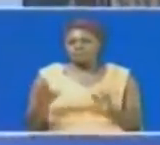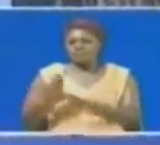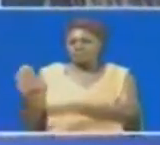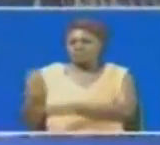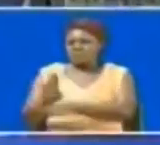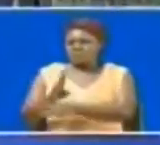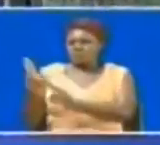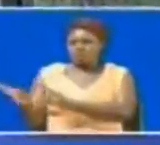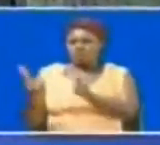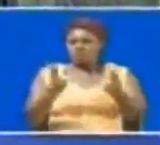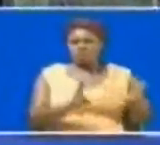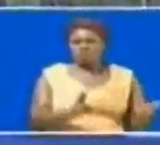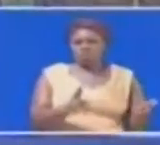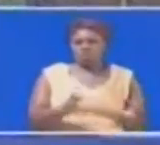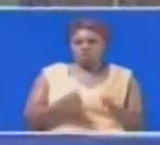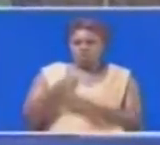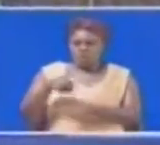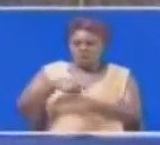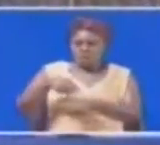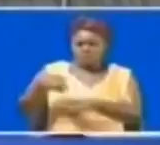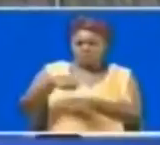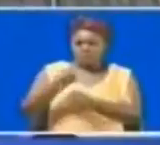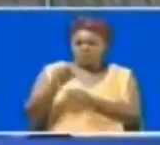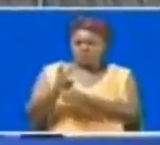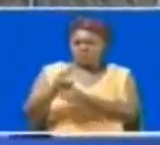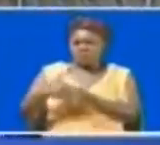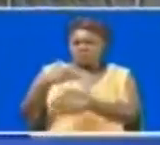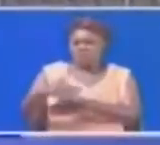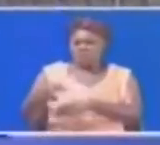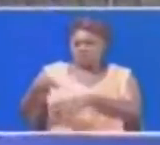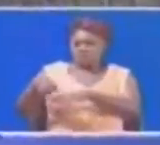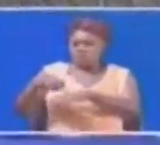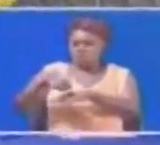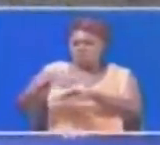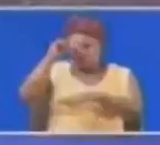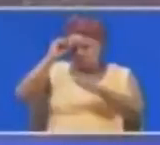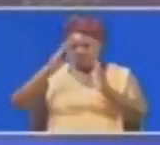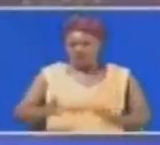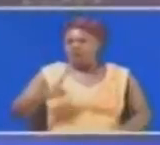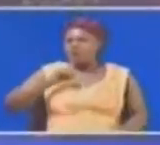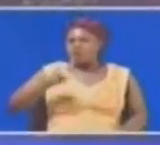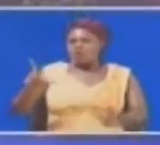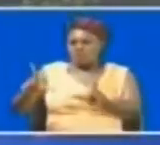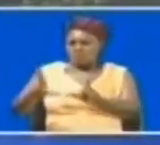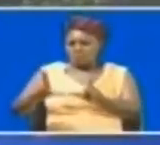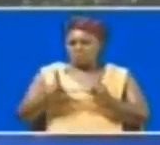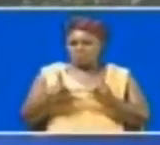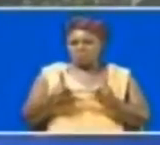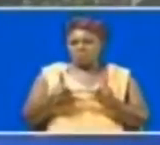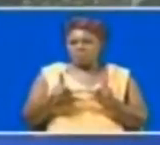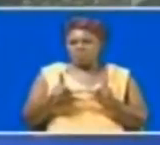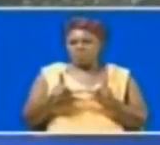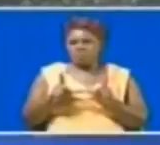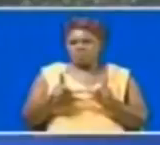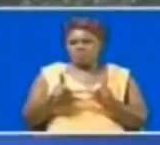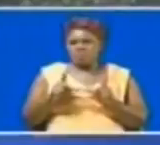operations continued as normal more than 12 hours after Nairobi Governor Mike Sonko gave a directive revoking the supermarket's